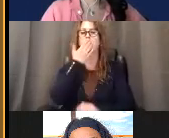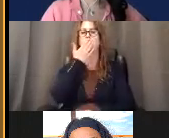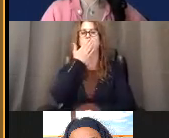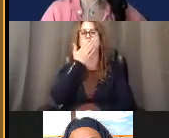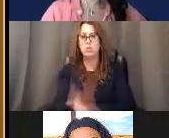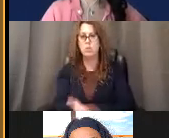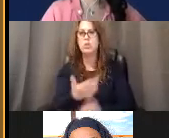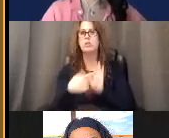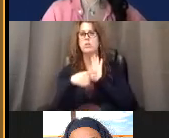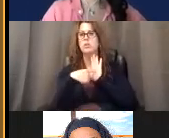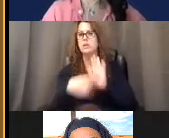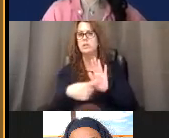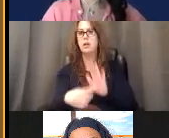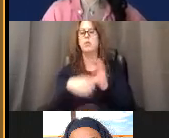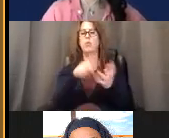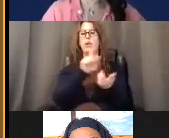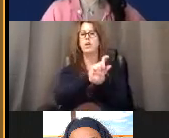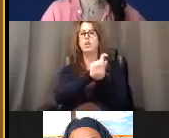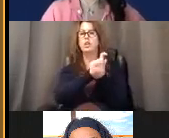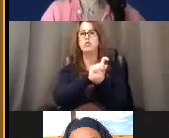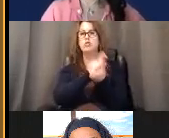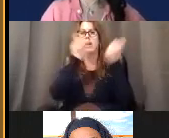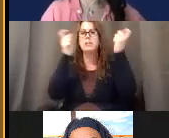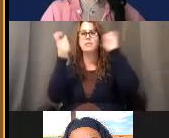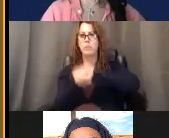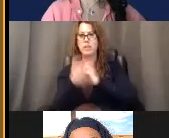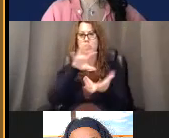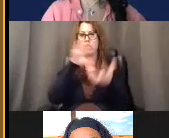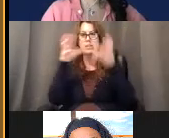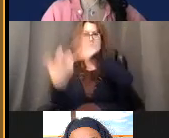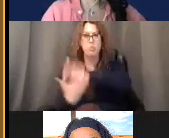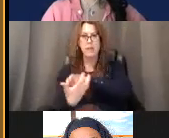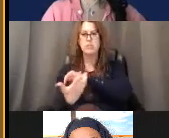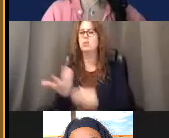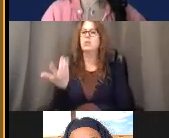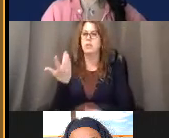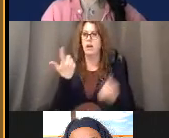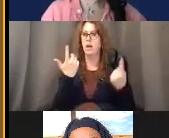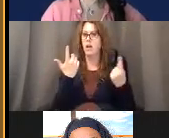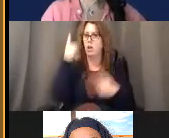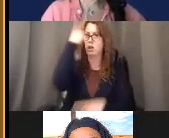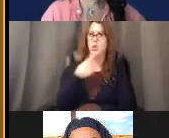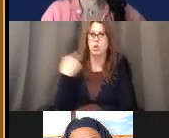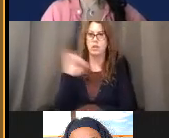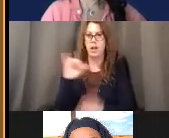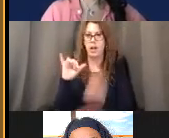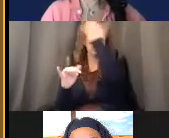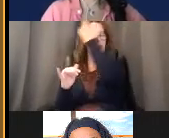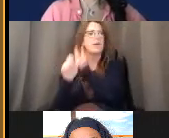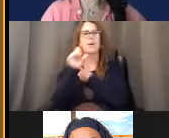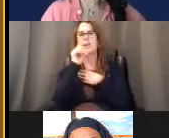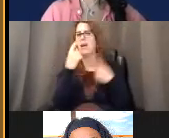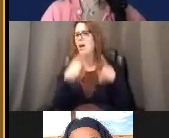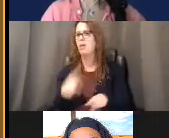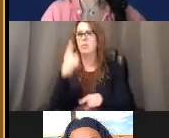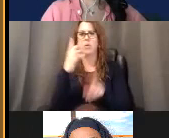or reimagining can look like. And they didn't do it in one meeting. It was a process, right? Because it really takes a digging into